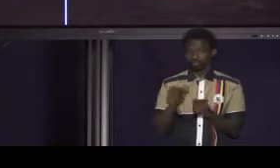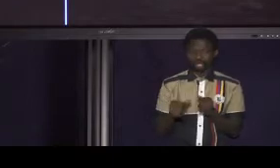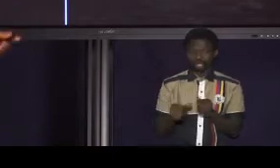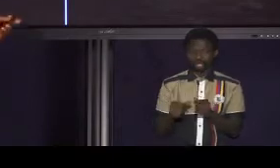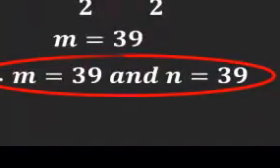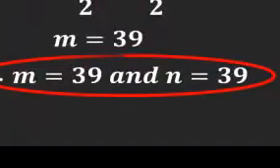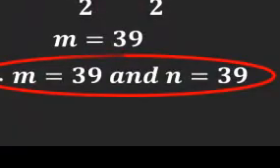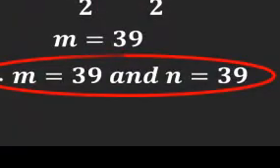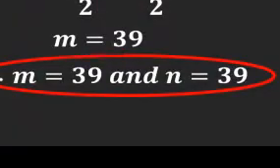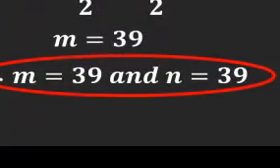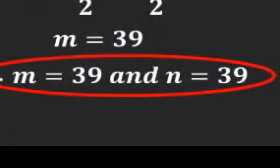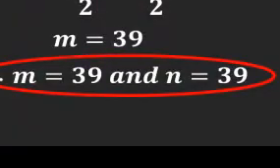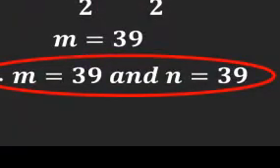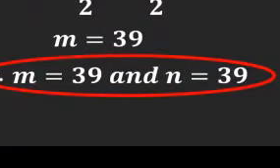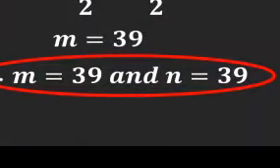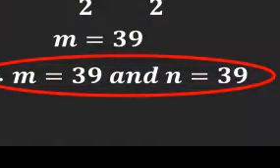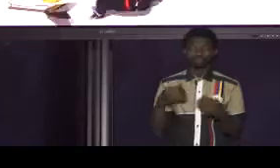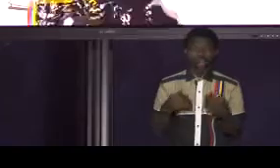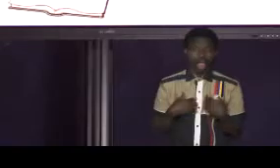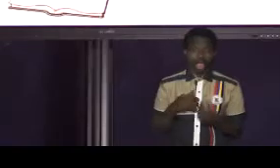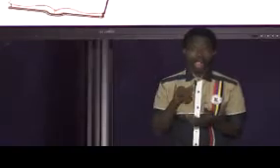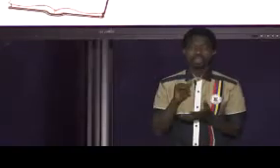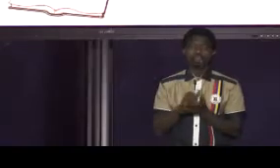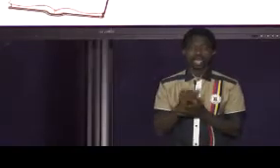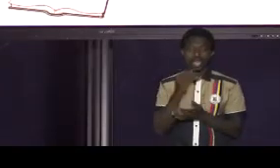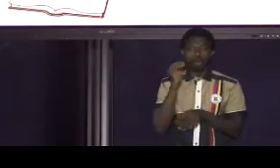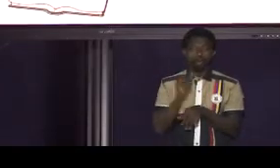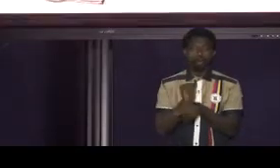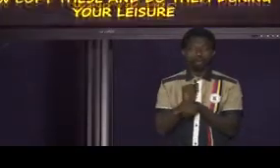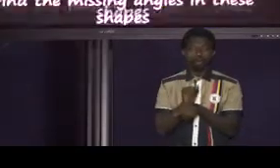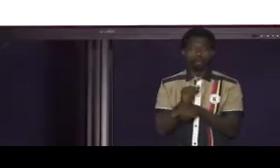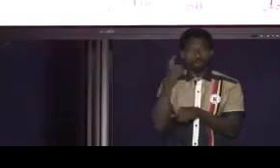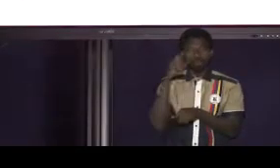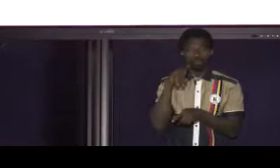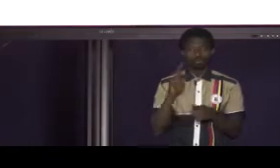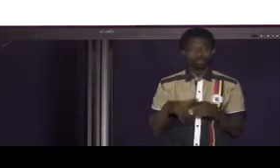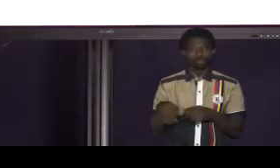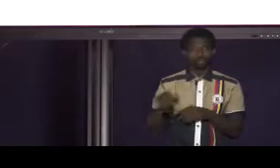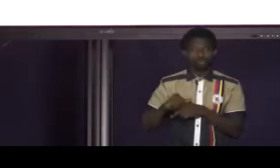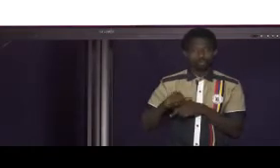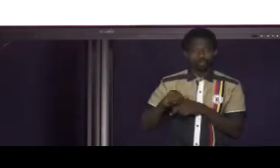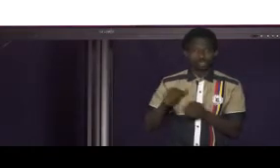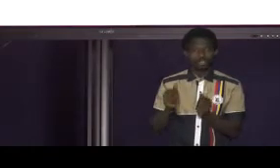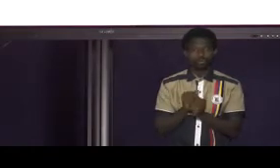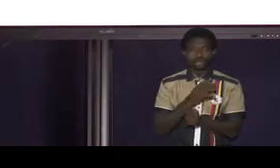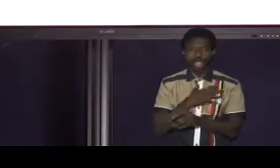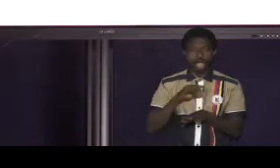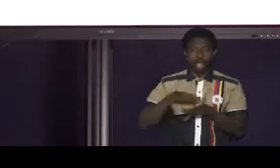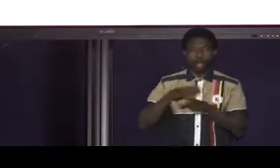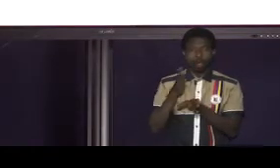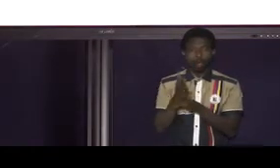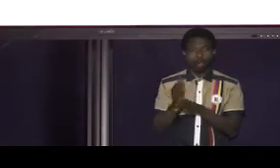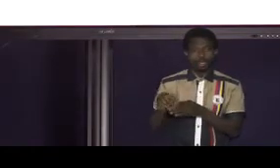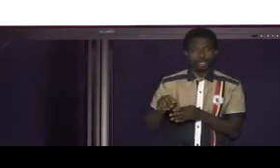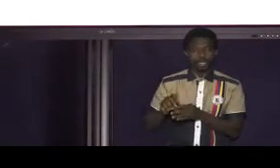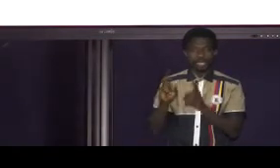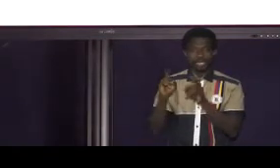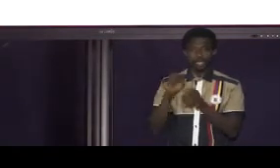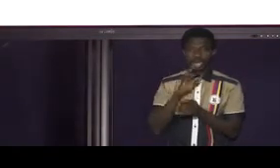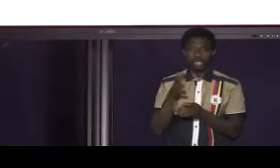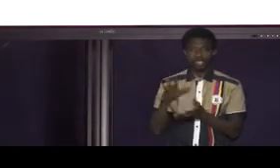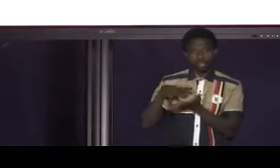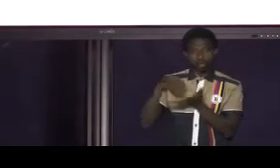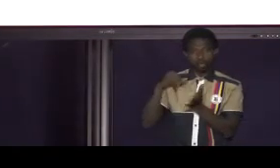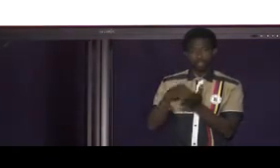isosceles triangle. Of course, you still have that homework for you to practice with, and of course the online assessments are there. Copy